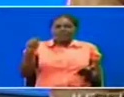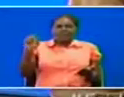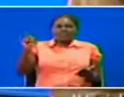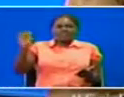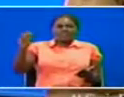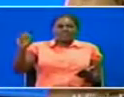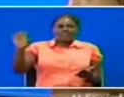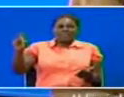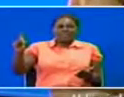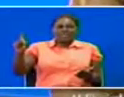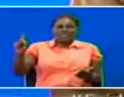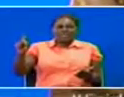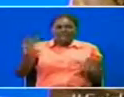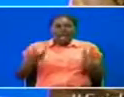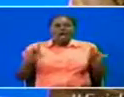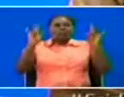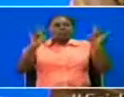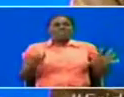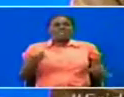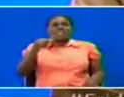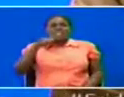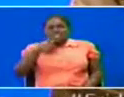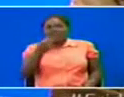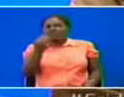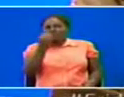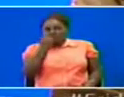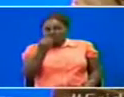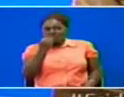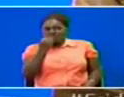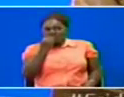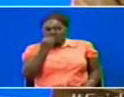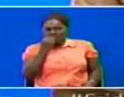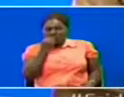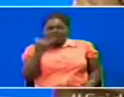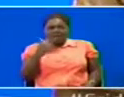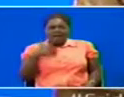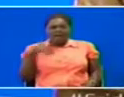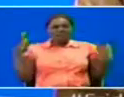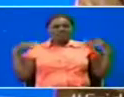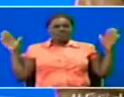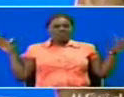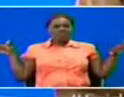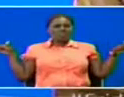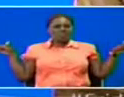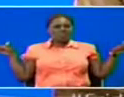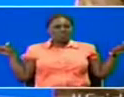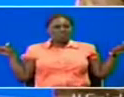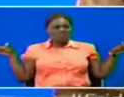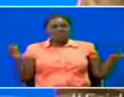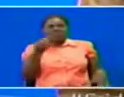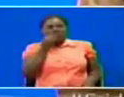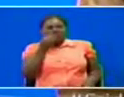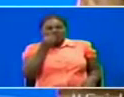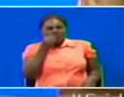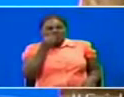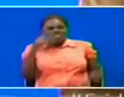Well, in Sydney, Australia, a new food trend has legs and wings. Sydney's food scene has